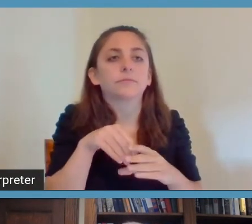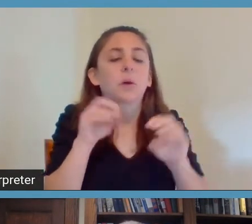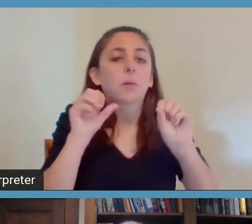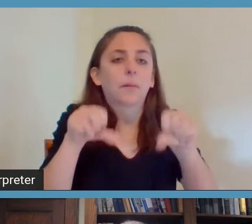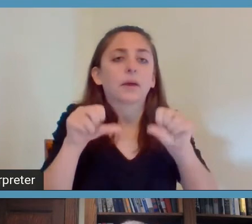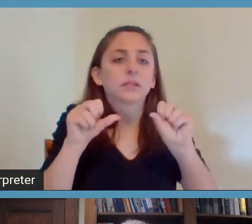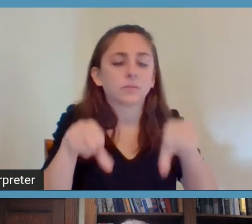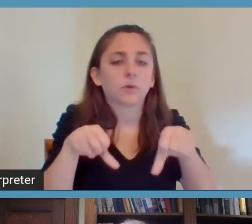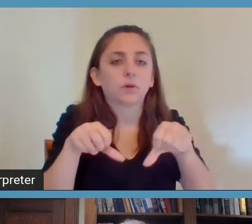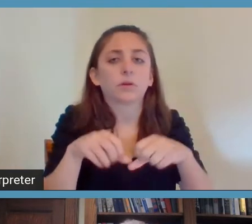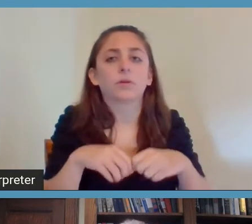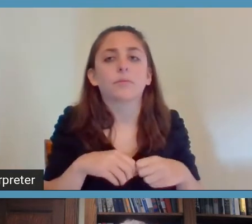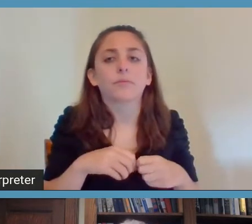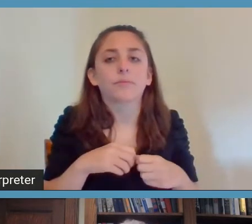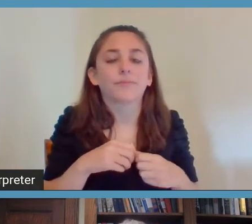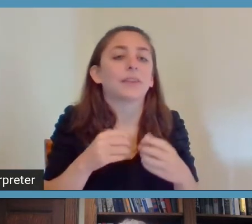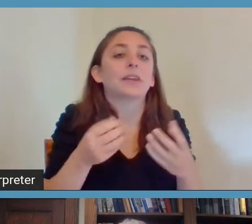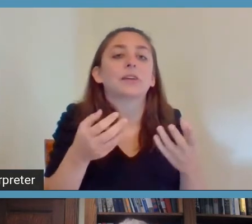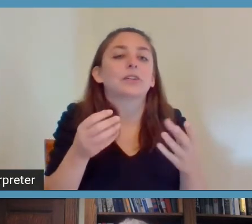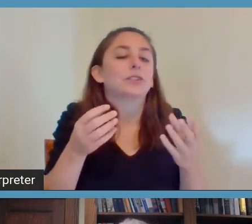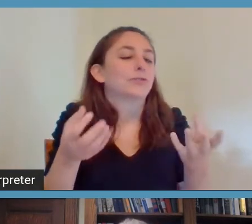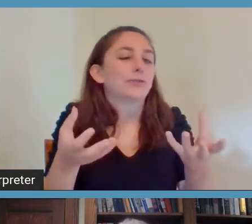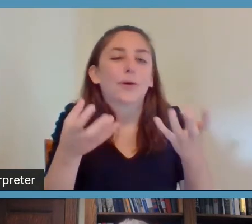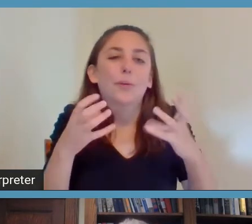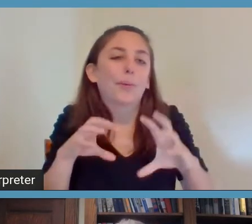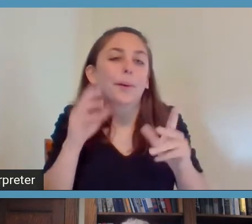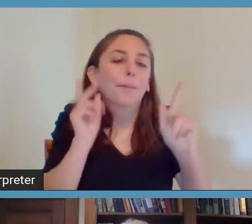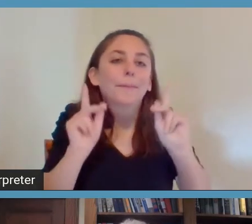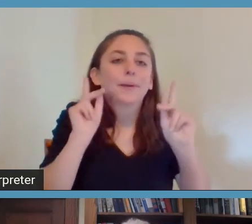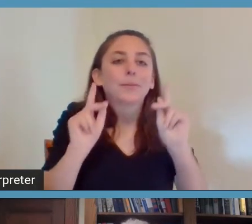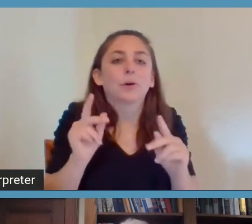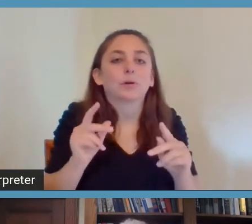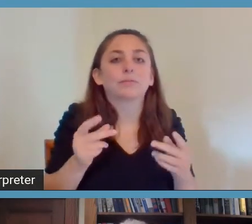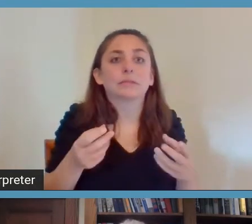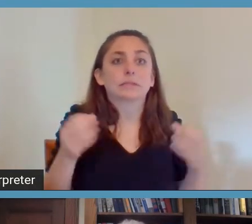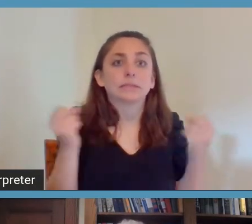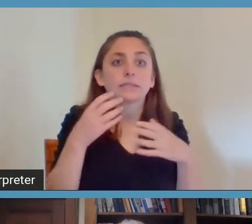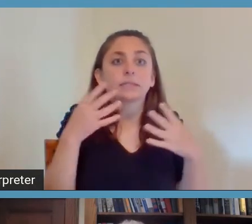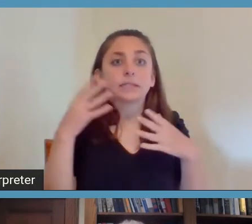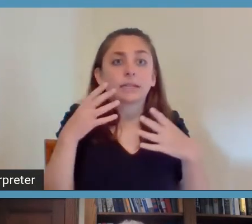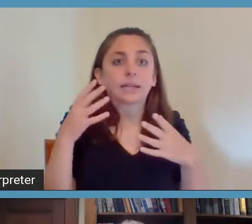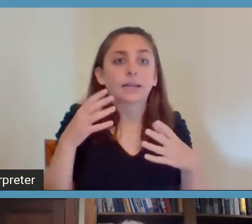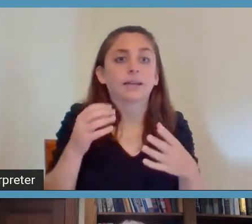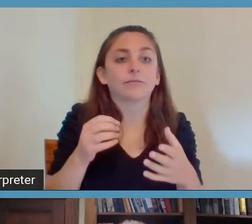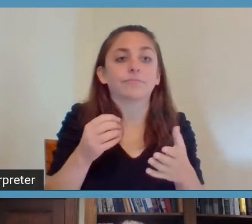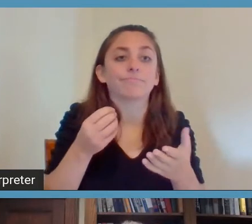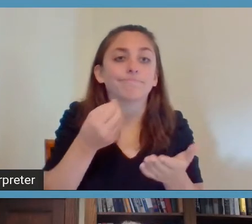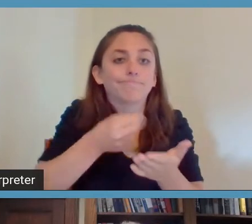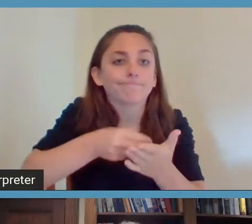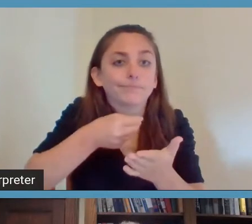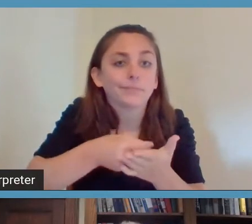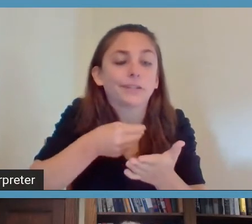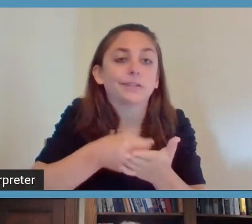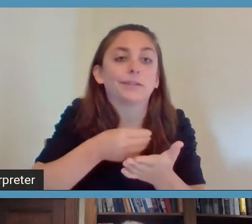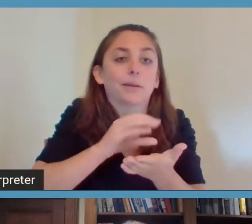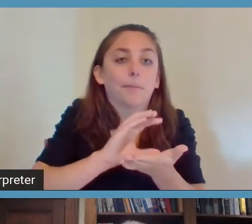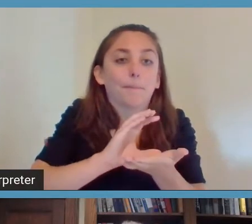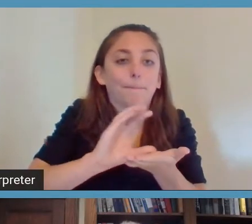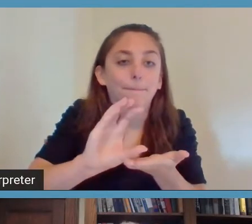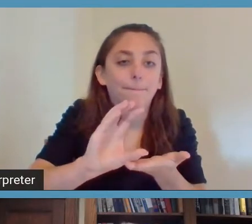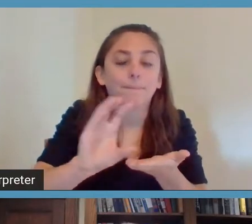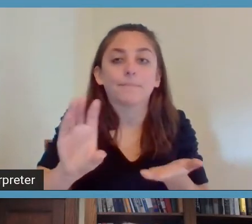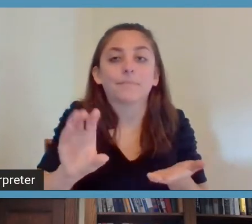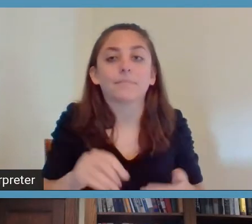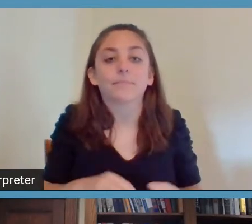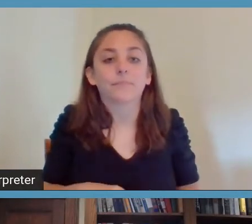I don't want anybody scared off by that number. These are like NPR public radio kinds of productions, right? With a narrator